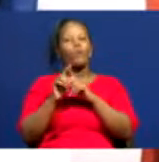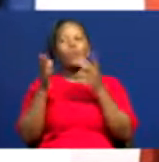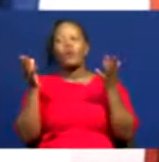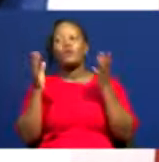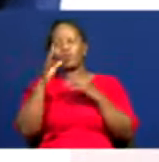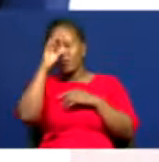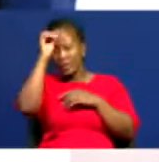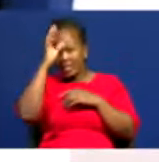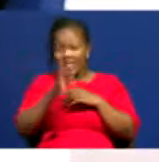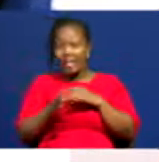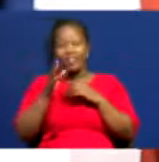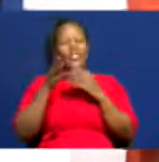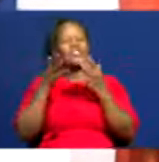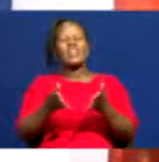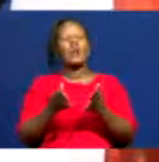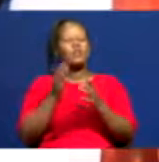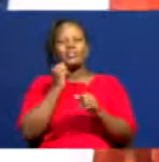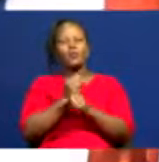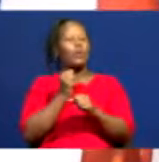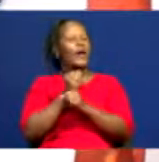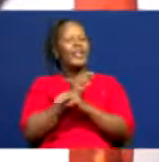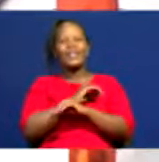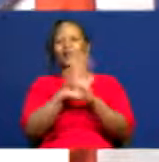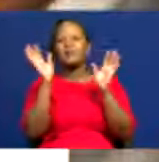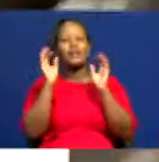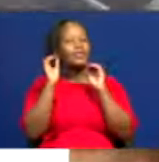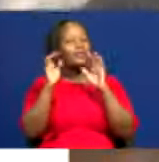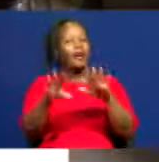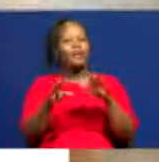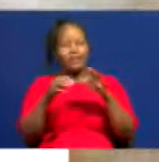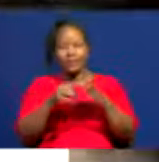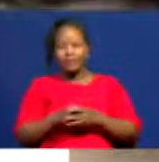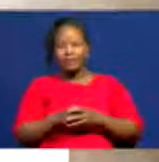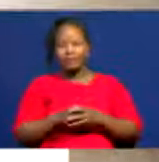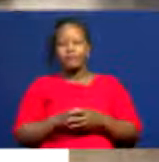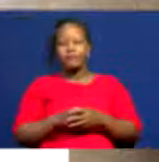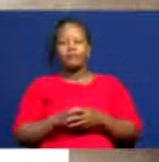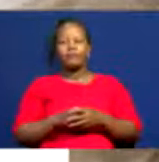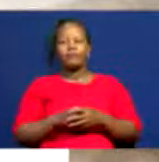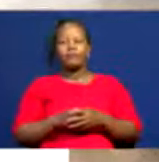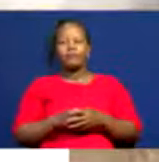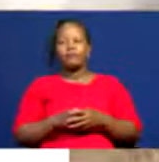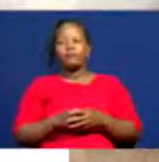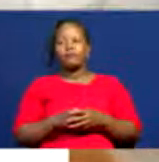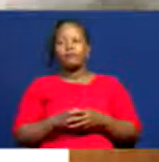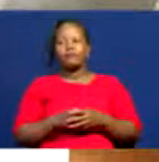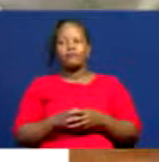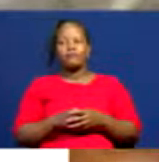Kawira is incompetent to hold that office.